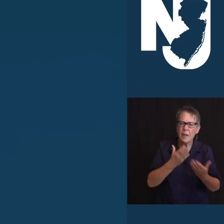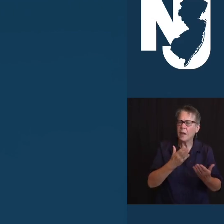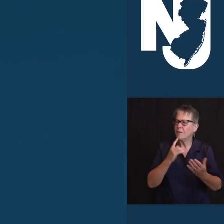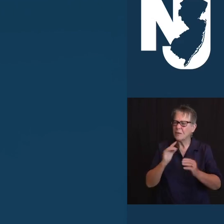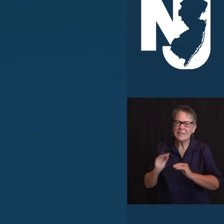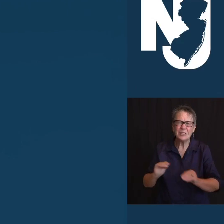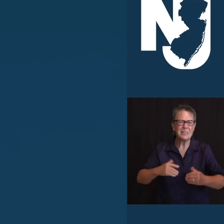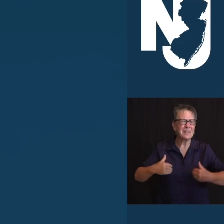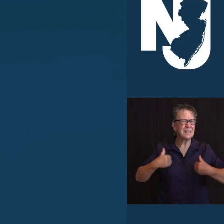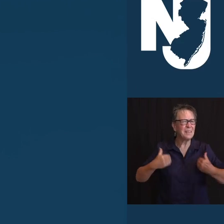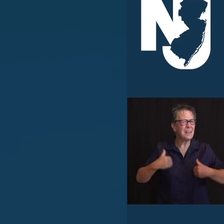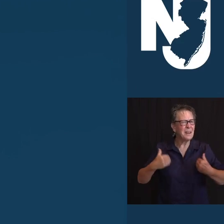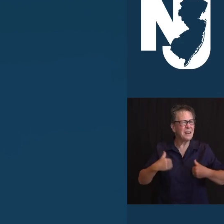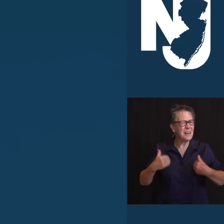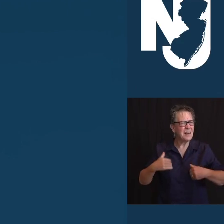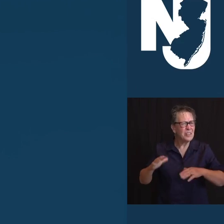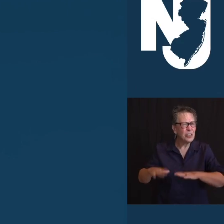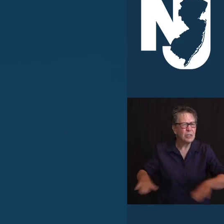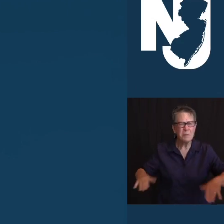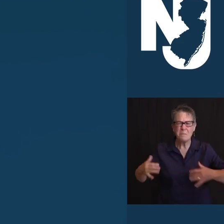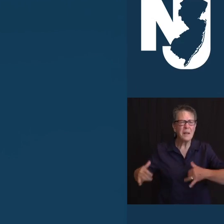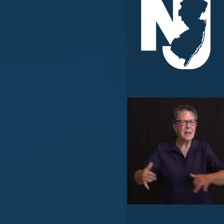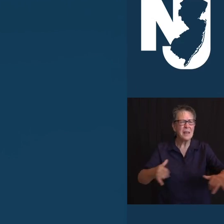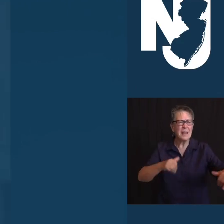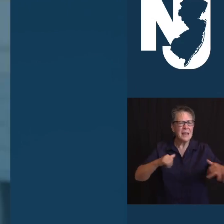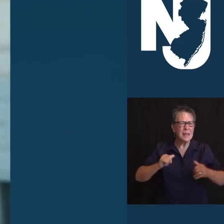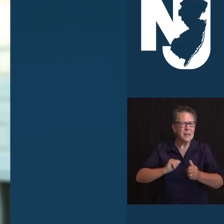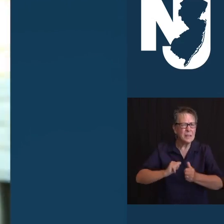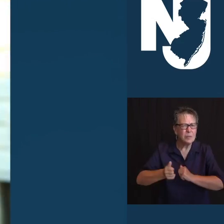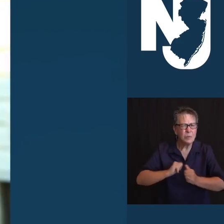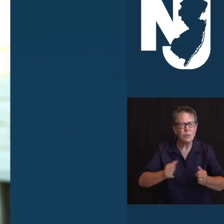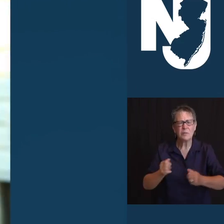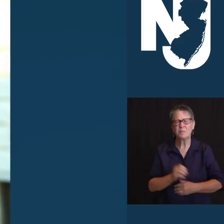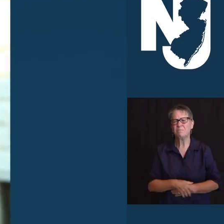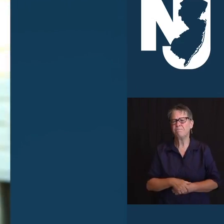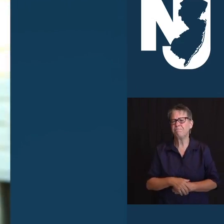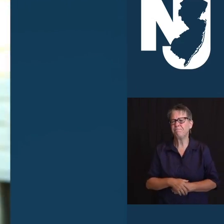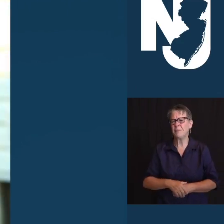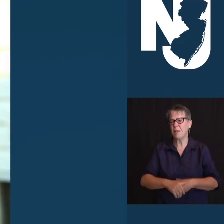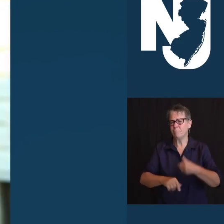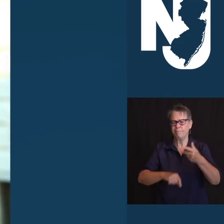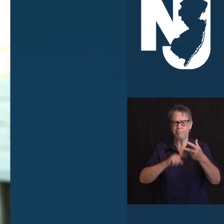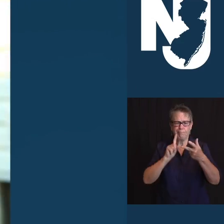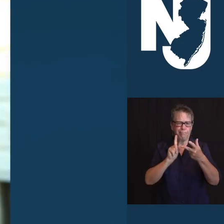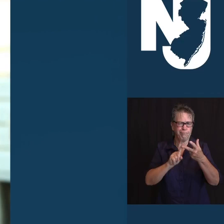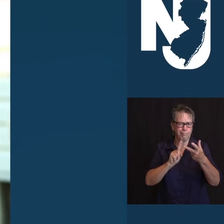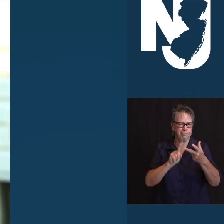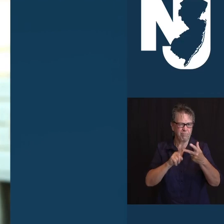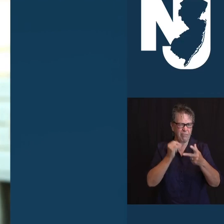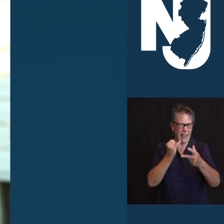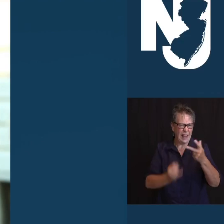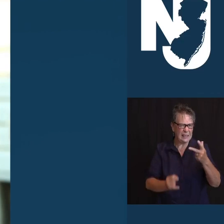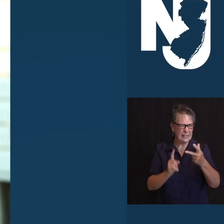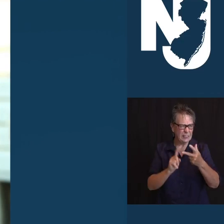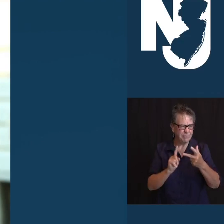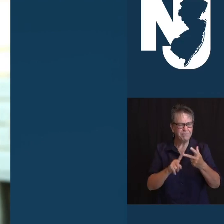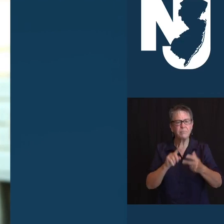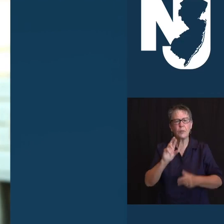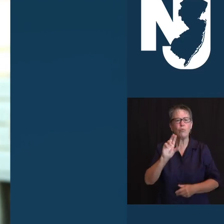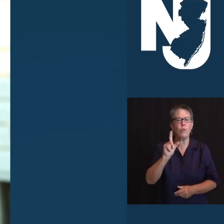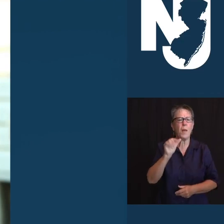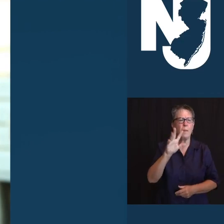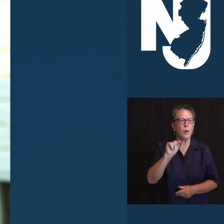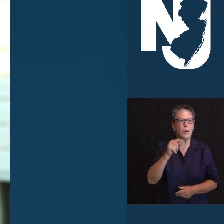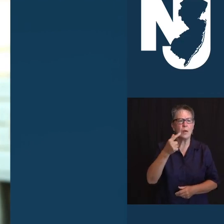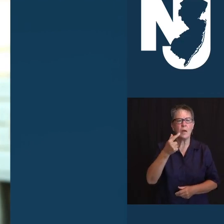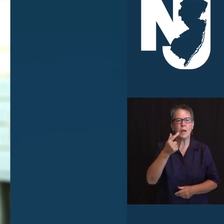Jersey. May God bless and watch over you. Finally, today we remember Robert Garand. He was 89 years young